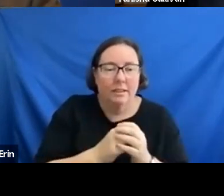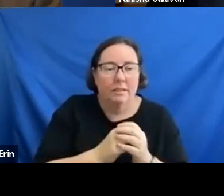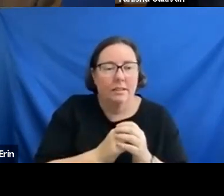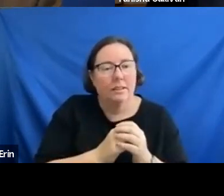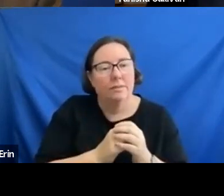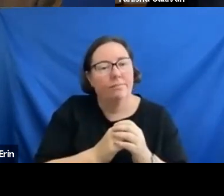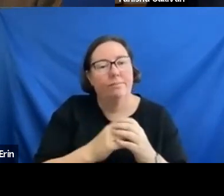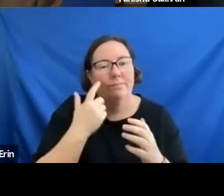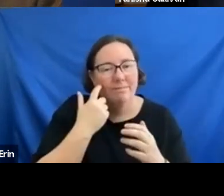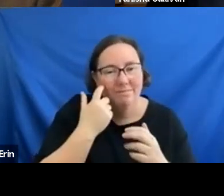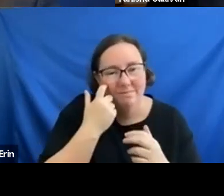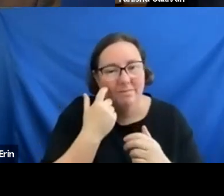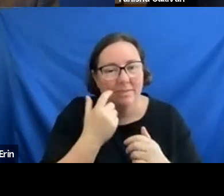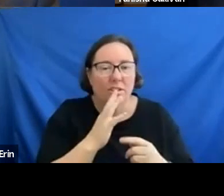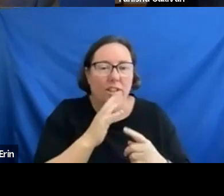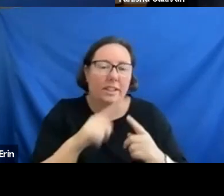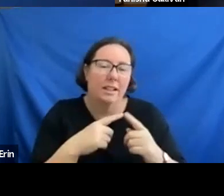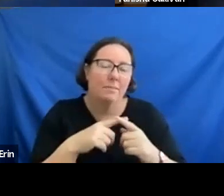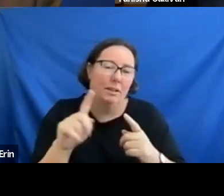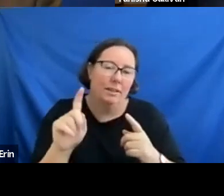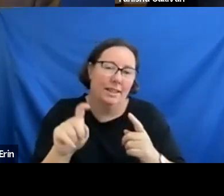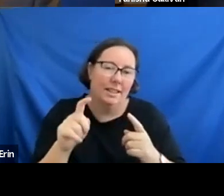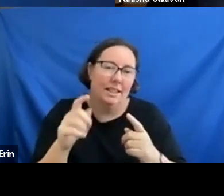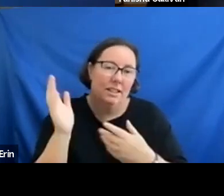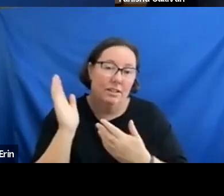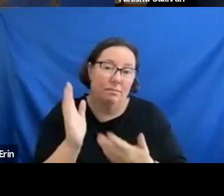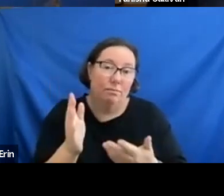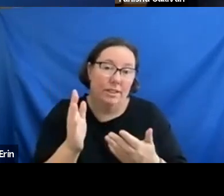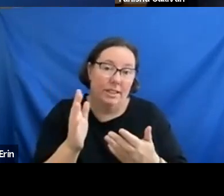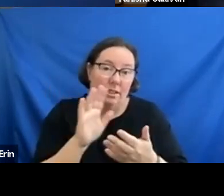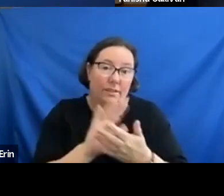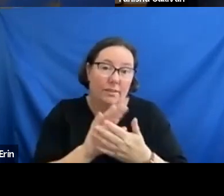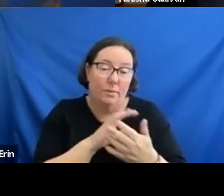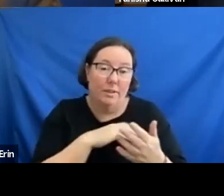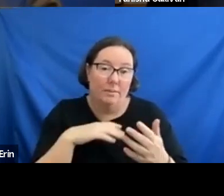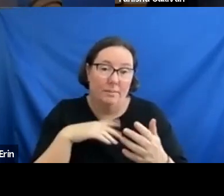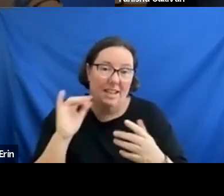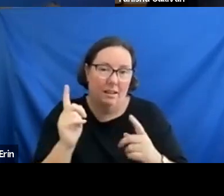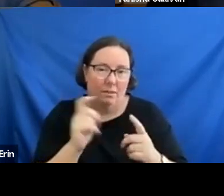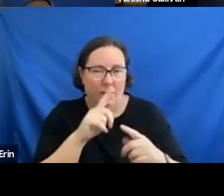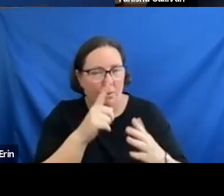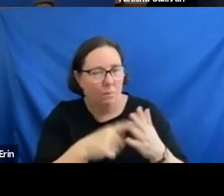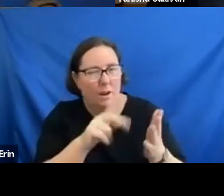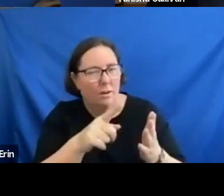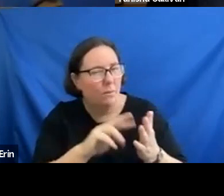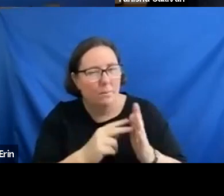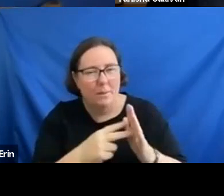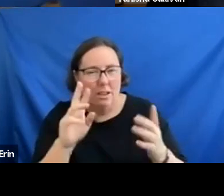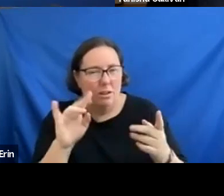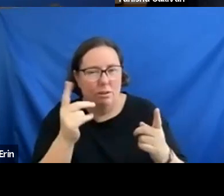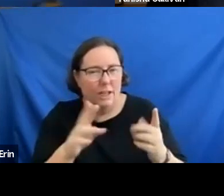we had just been talking about the need to bring to the school committee the question of what they mean around